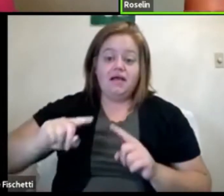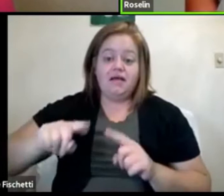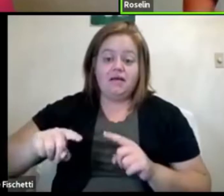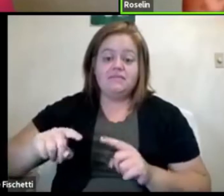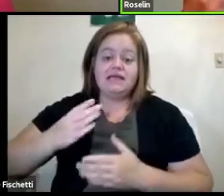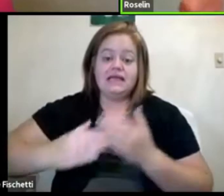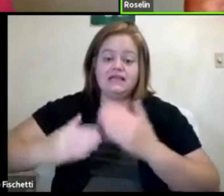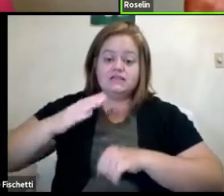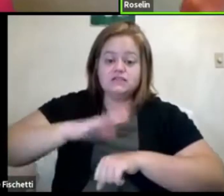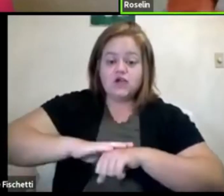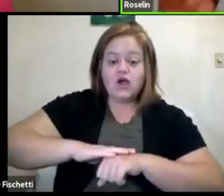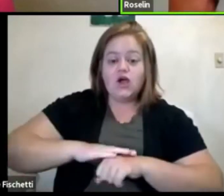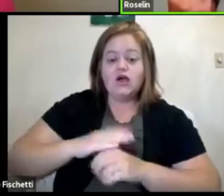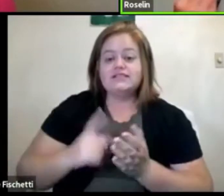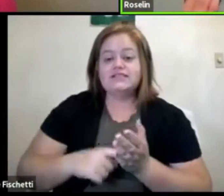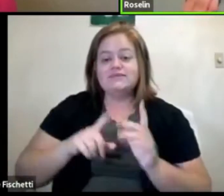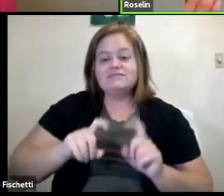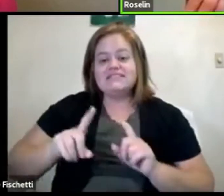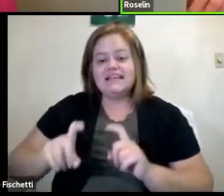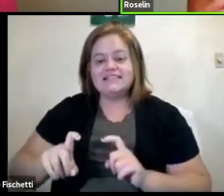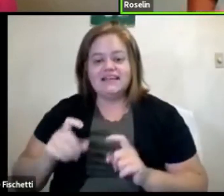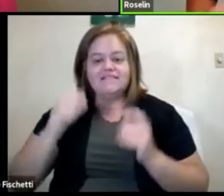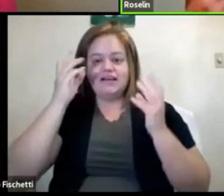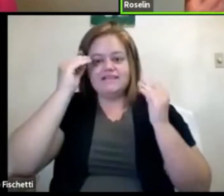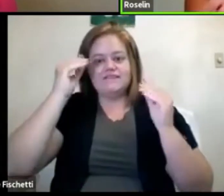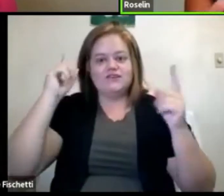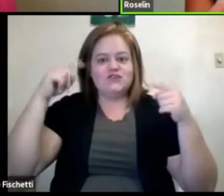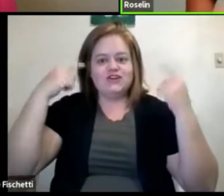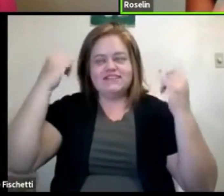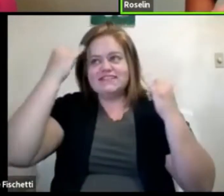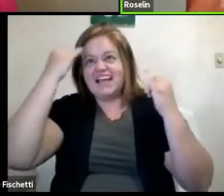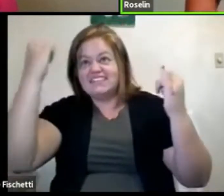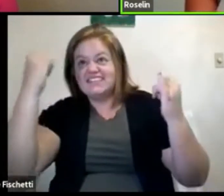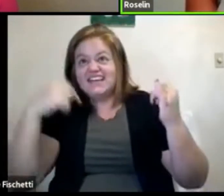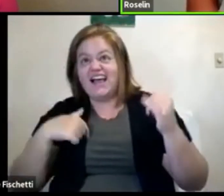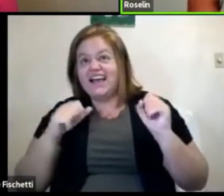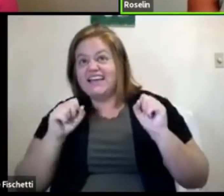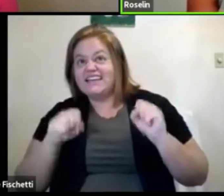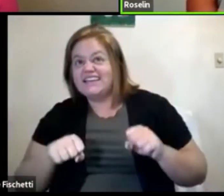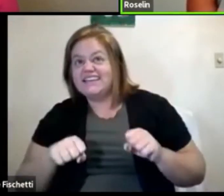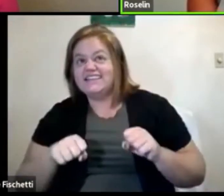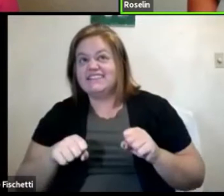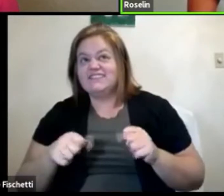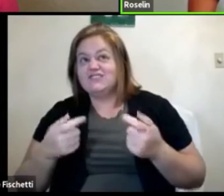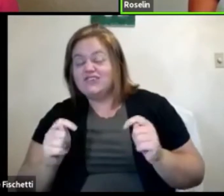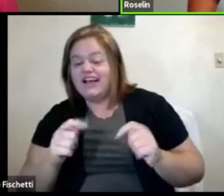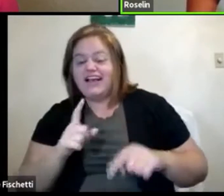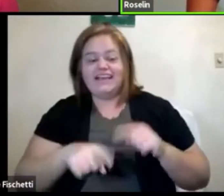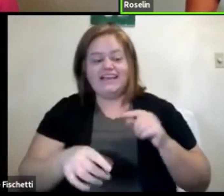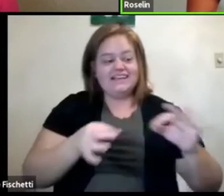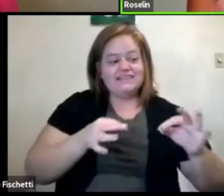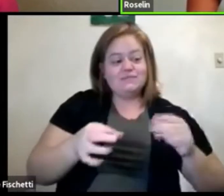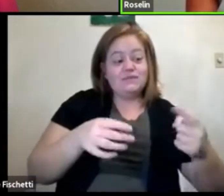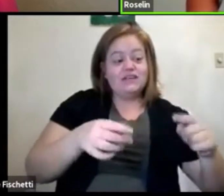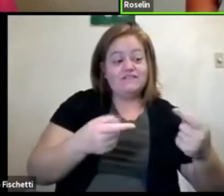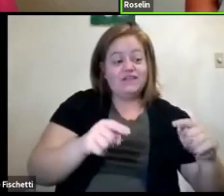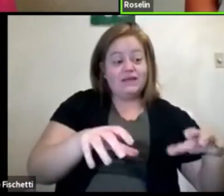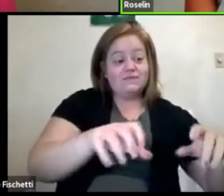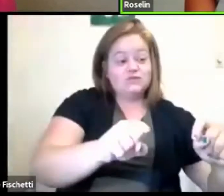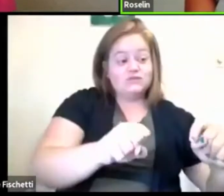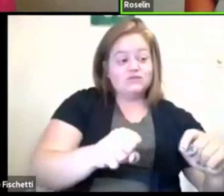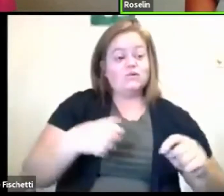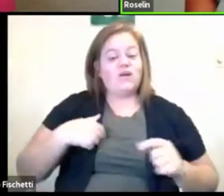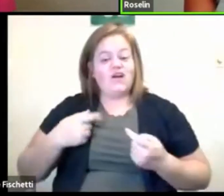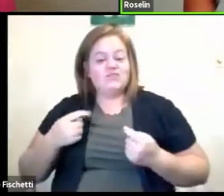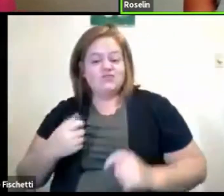Sometimes just testing a crazy idea that I have in my mind that I can't really explain to somebody else to do. So I have to do it myself